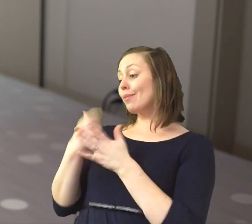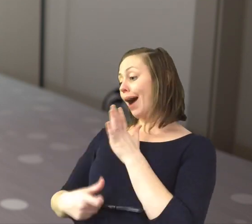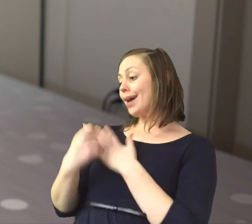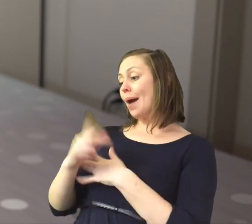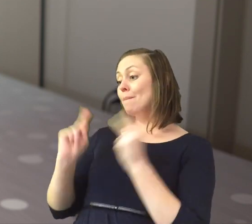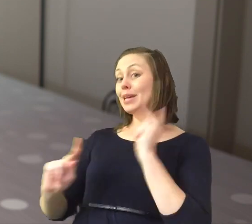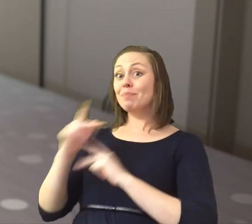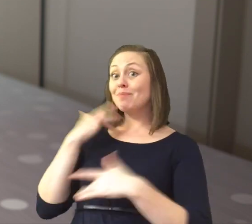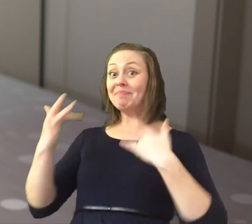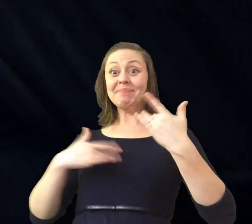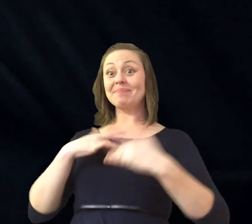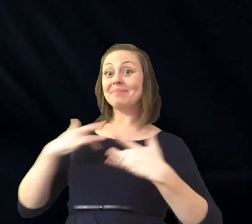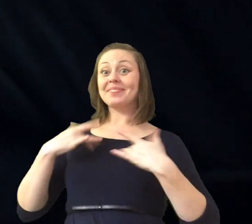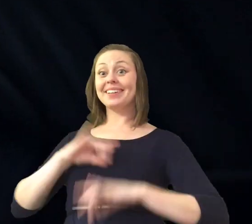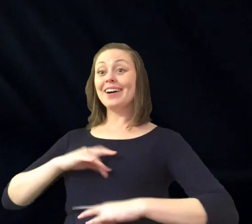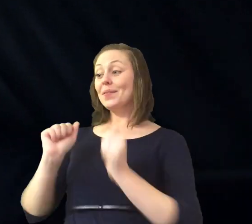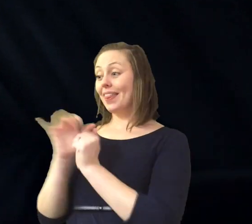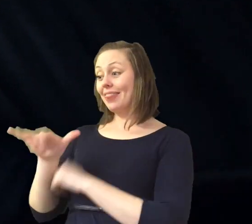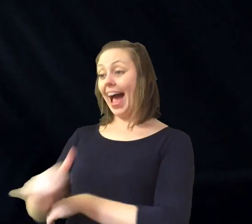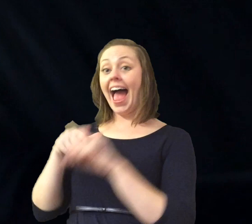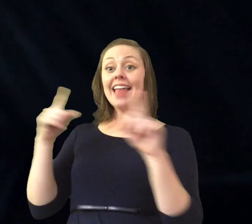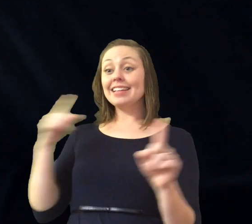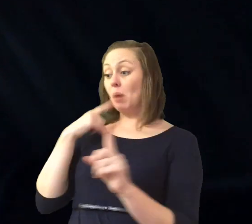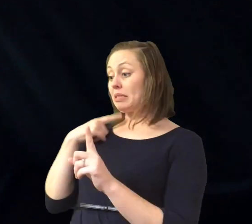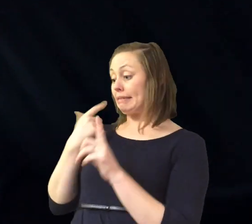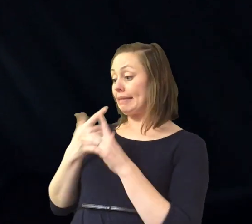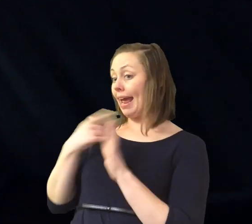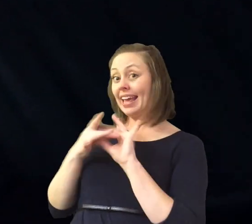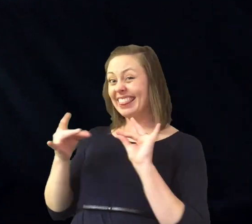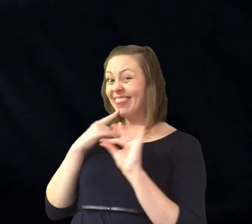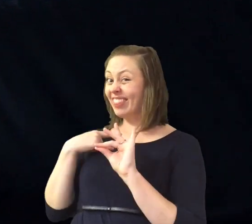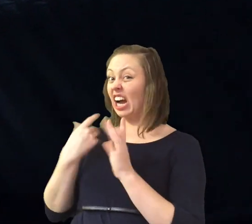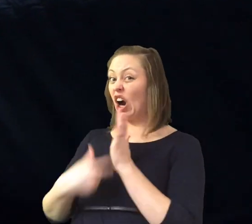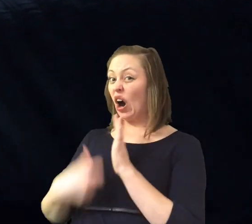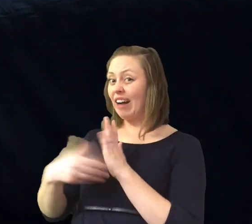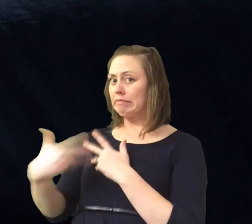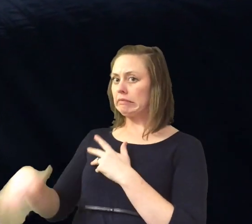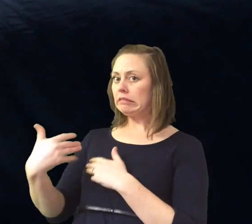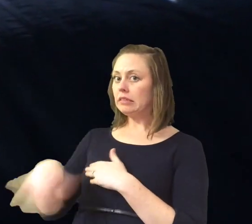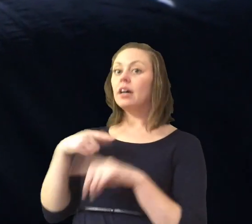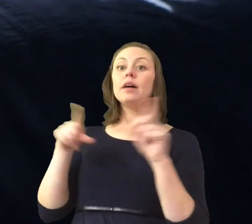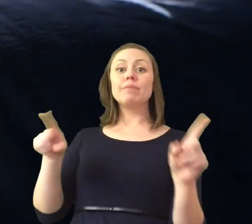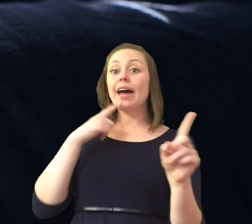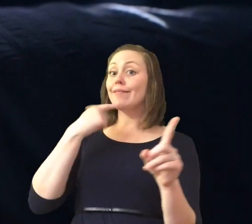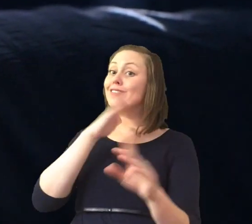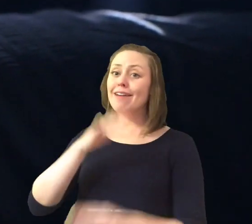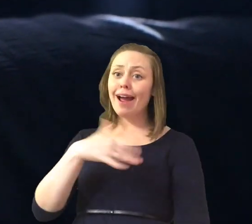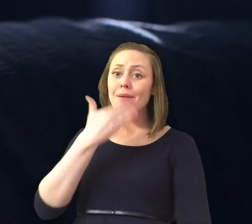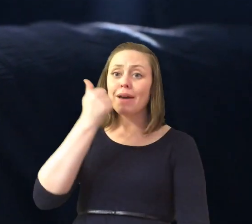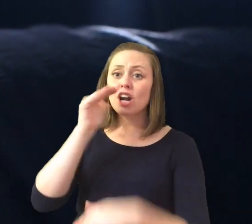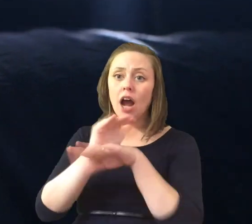be overwhelmingly happy, with most stating that even though the price was steep, they've never had a better night's sleep.